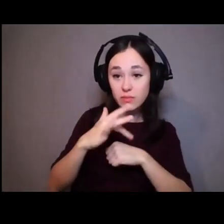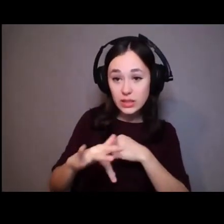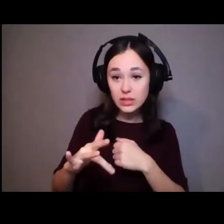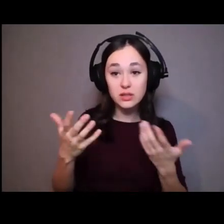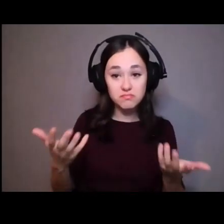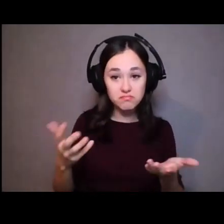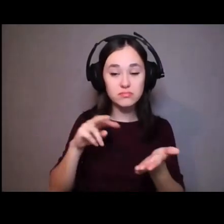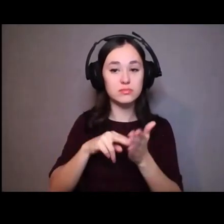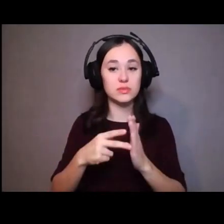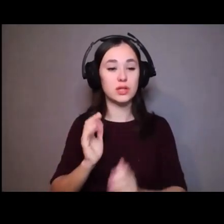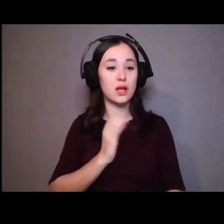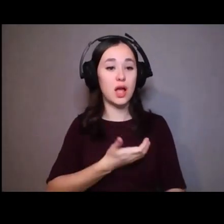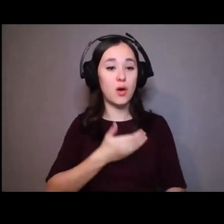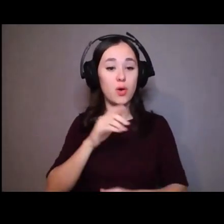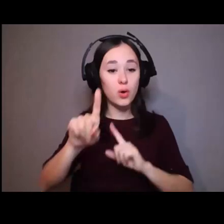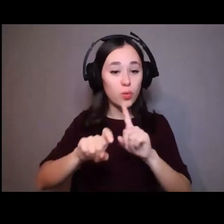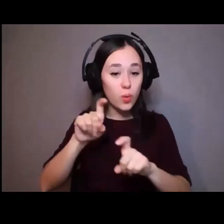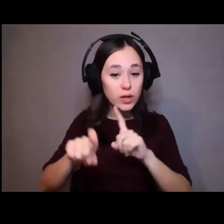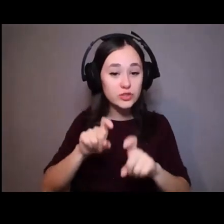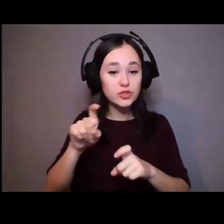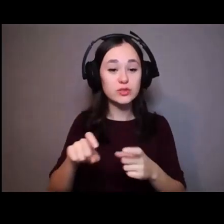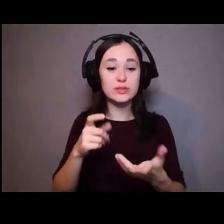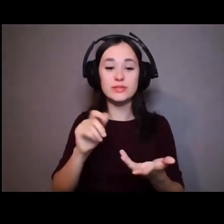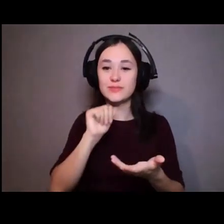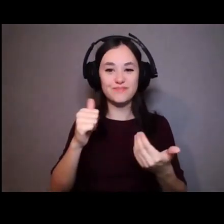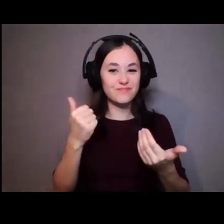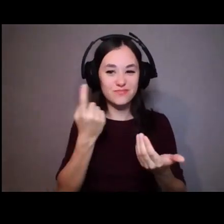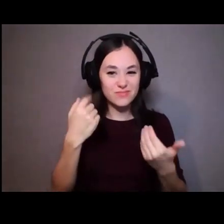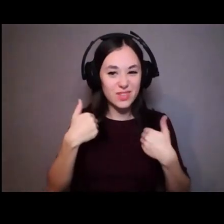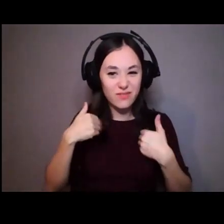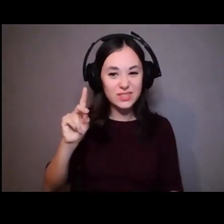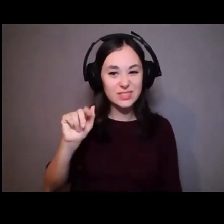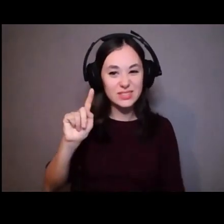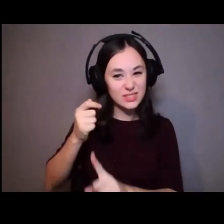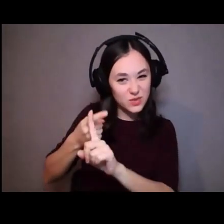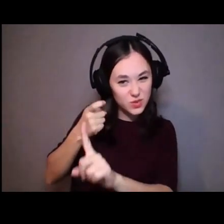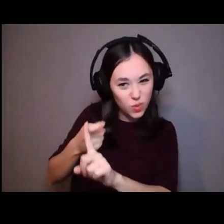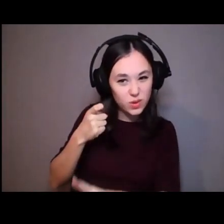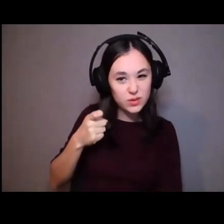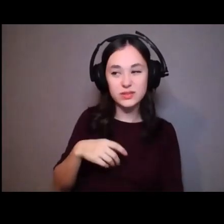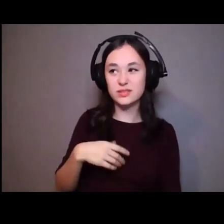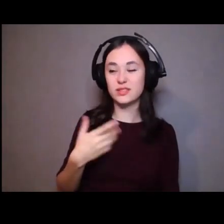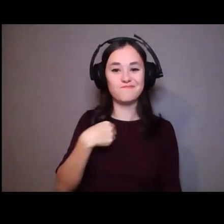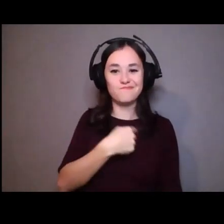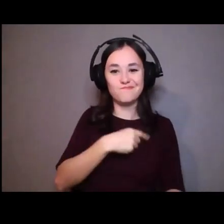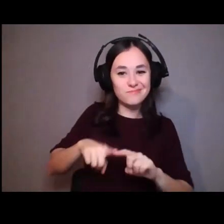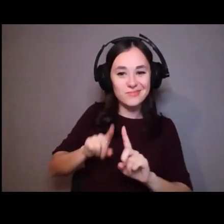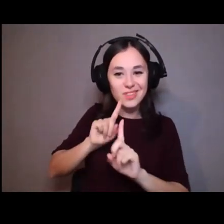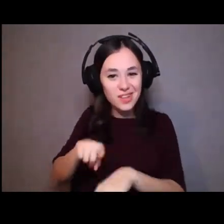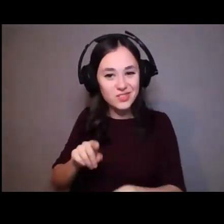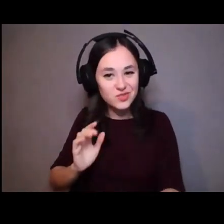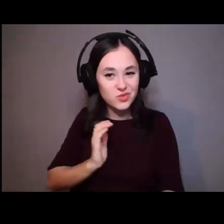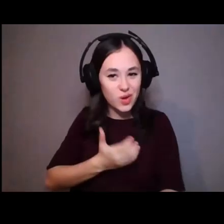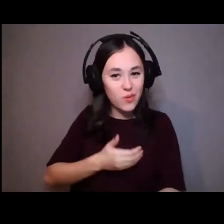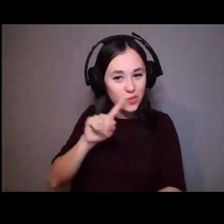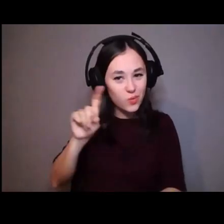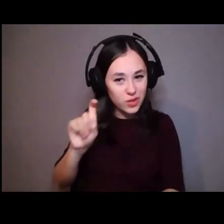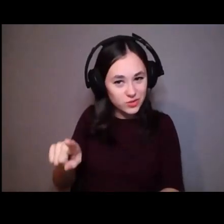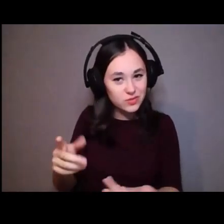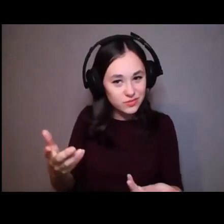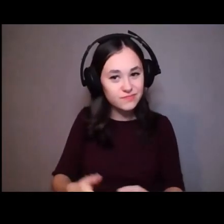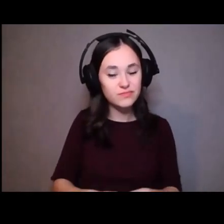have a data source available to us to get to a complete, fulsome, or targeted answer.